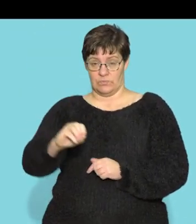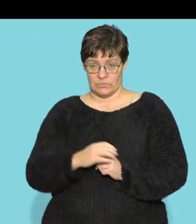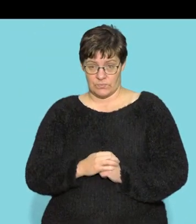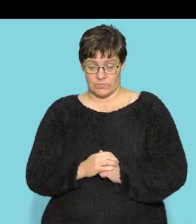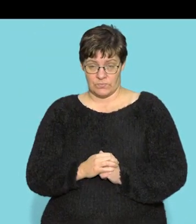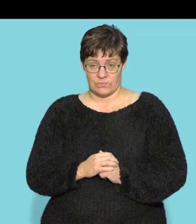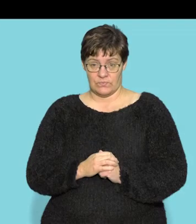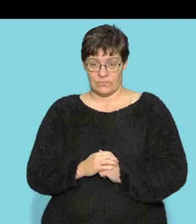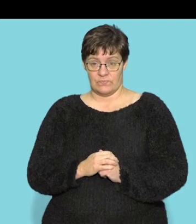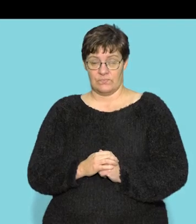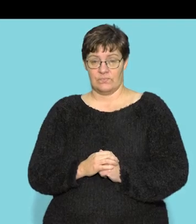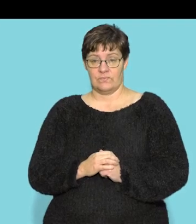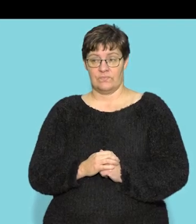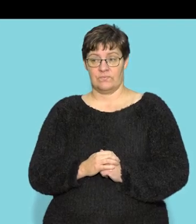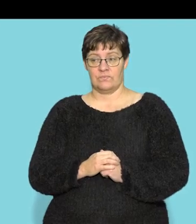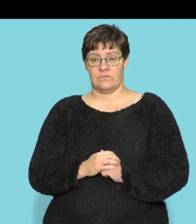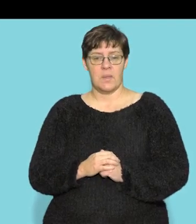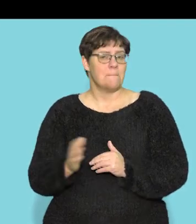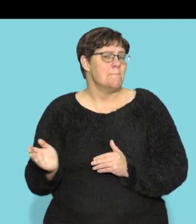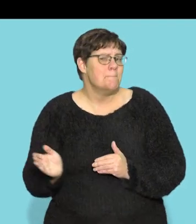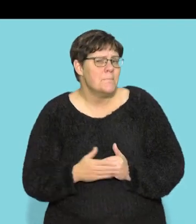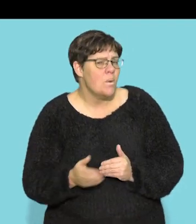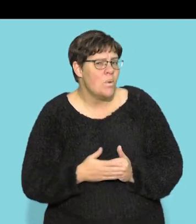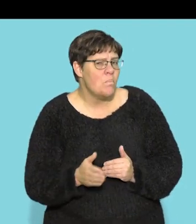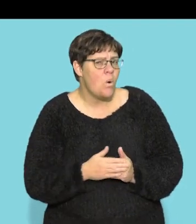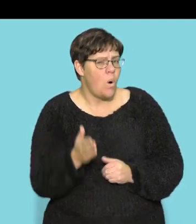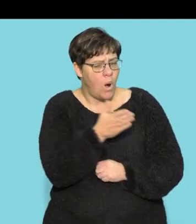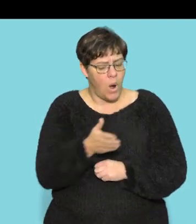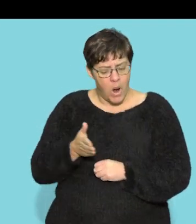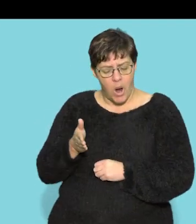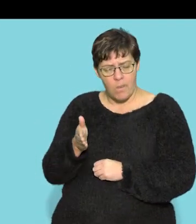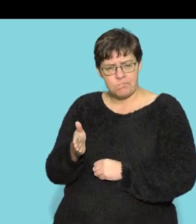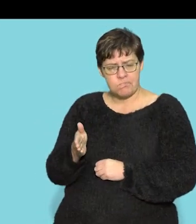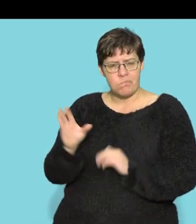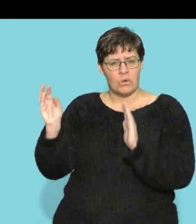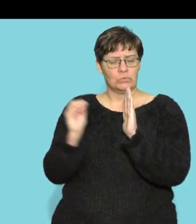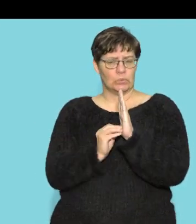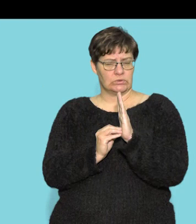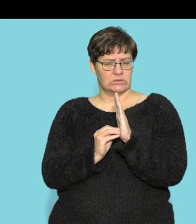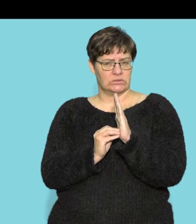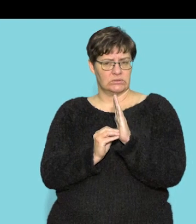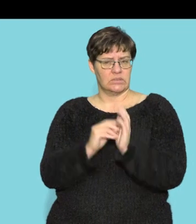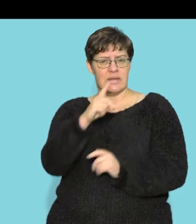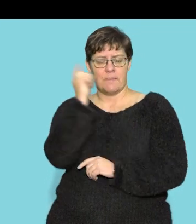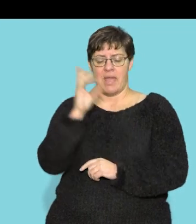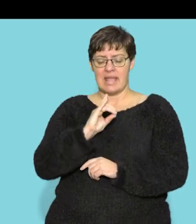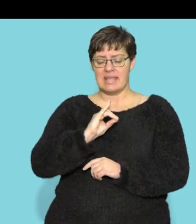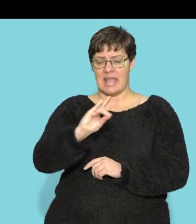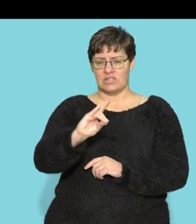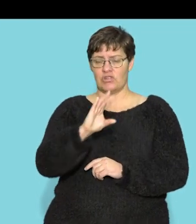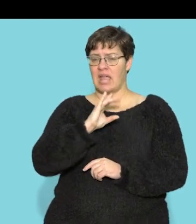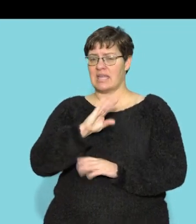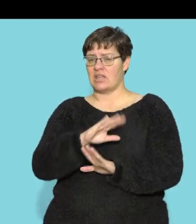8,270. Okay. What else goes into this note, namely your cash and